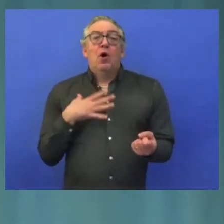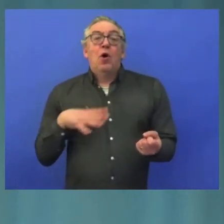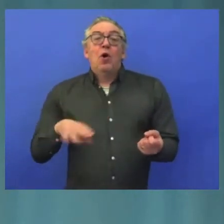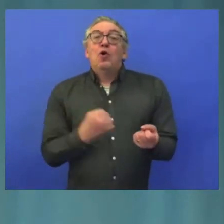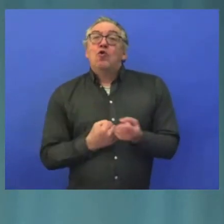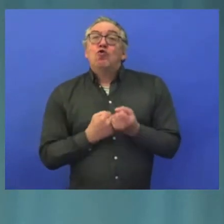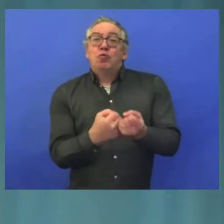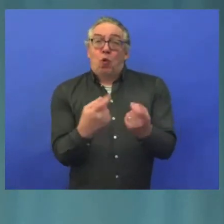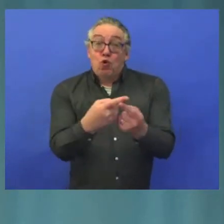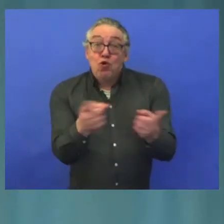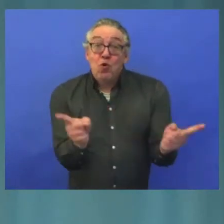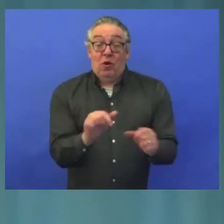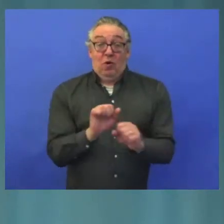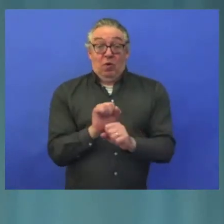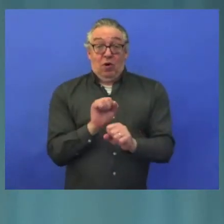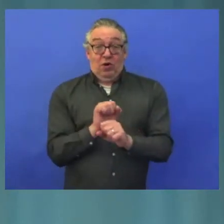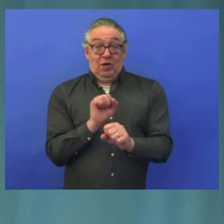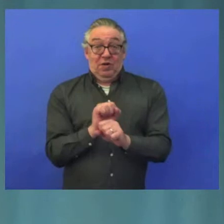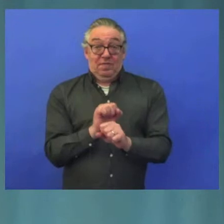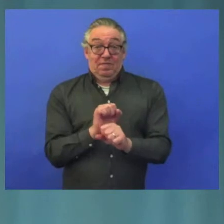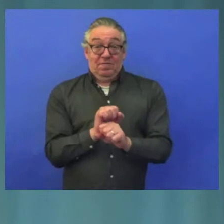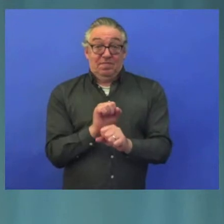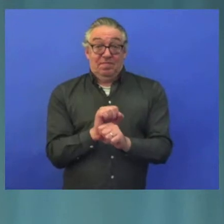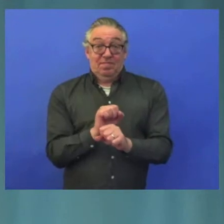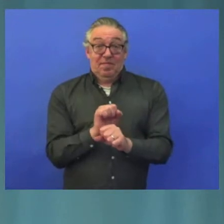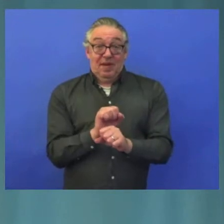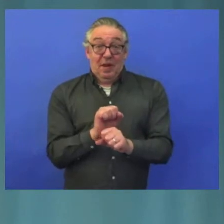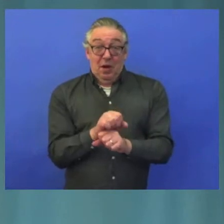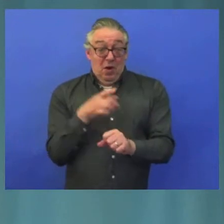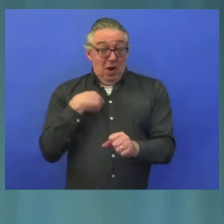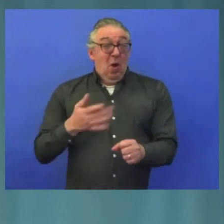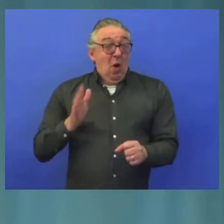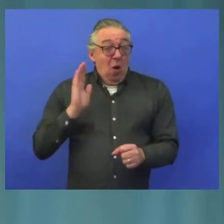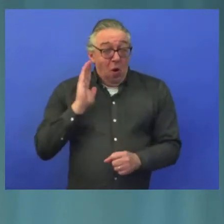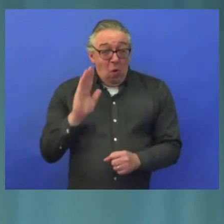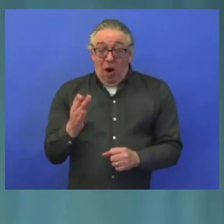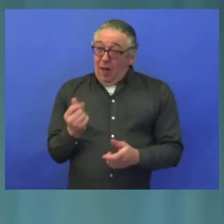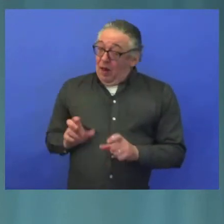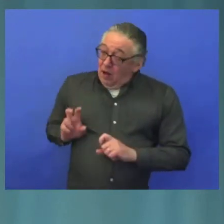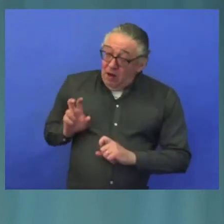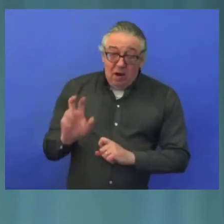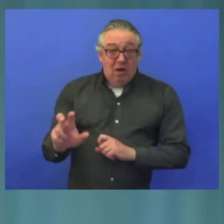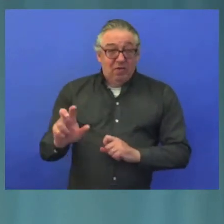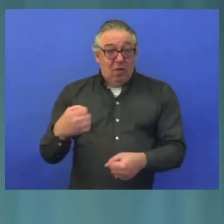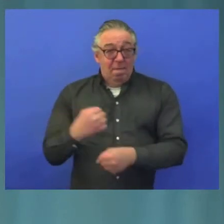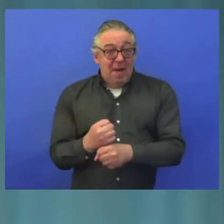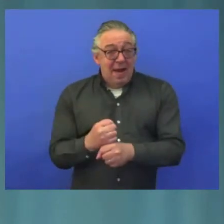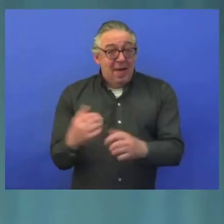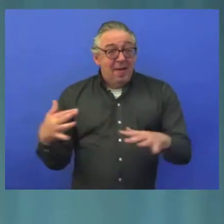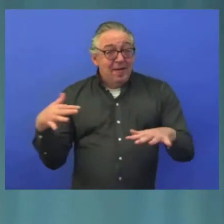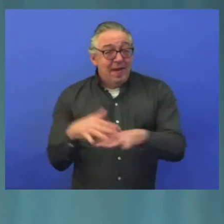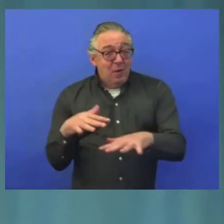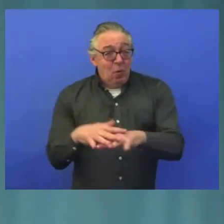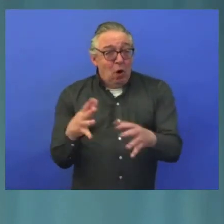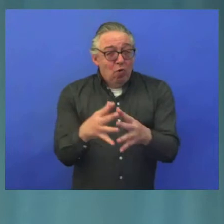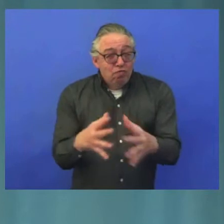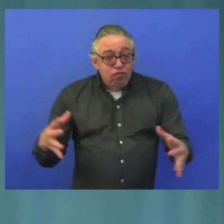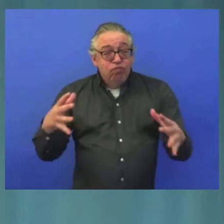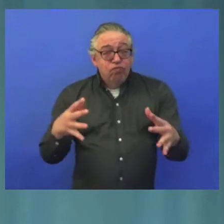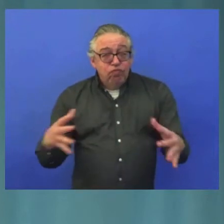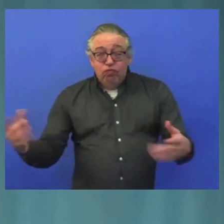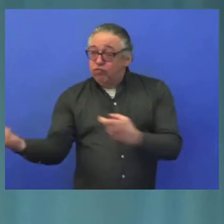wider connections. We will invest in that. Amongst other initiatives, we have launched a